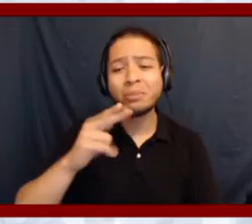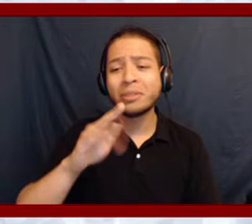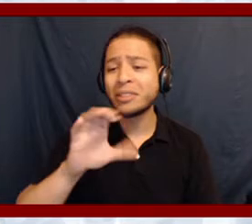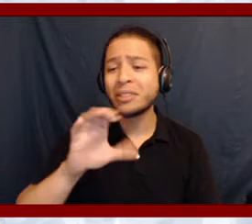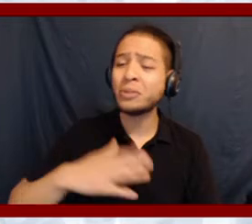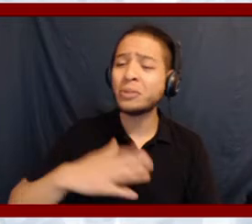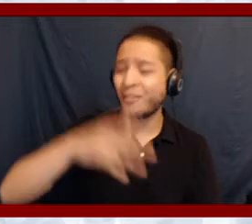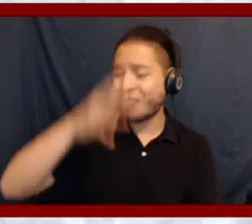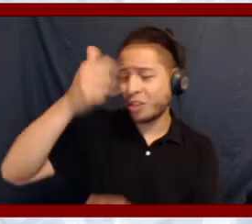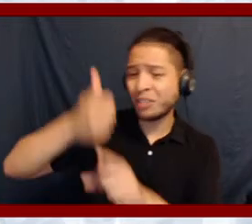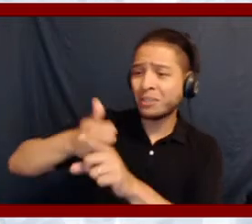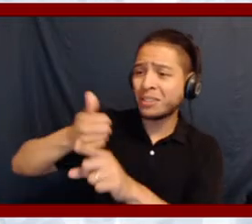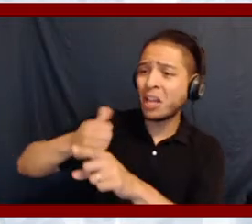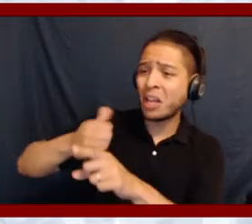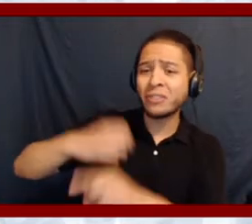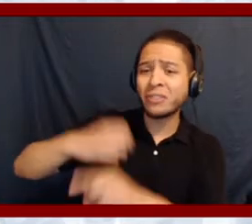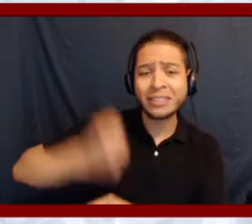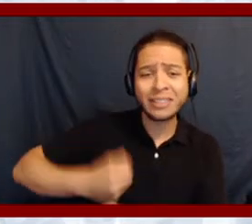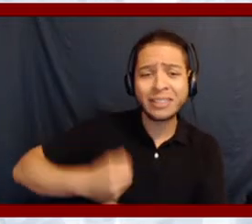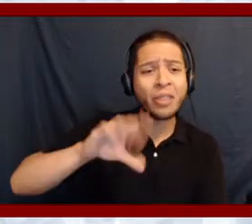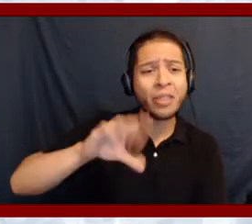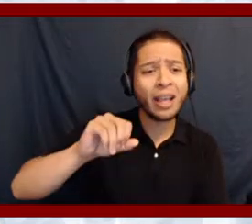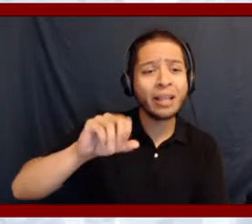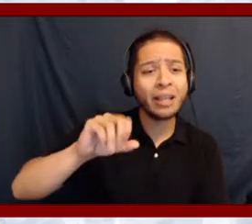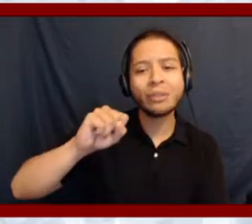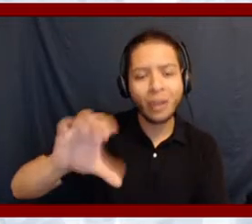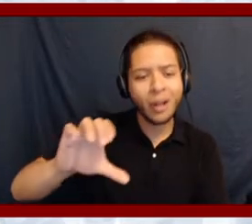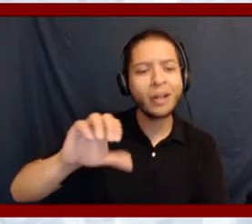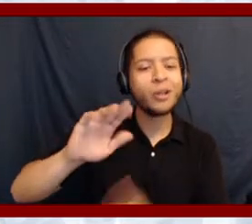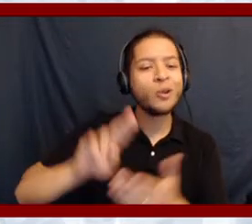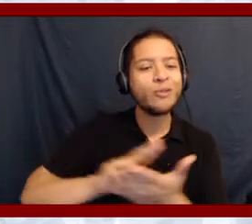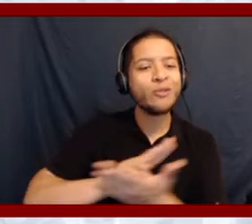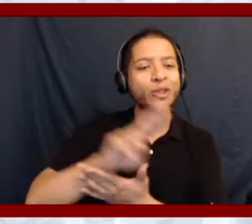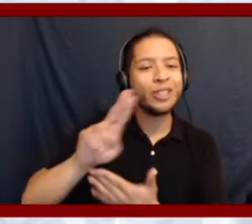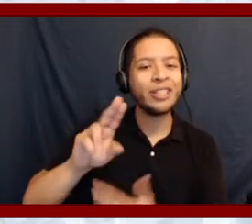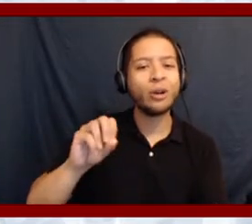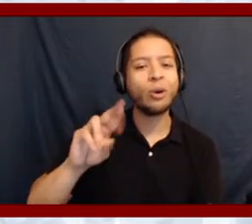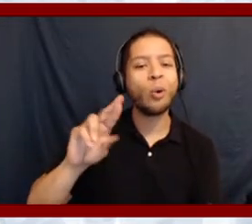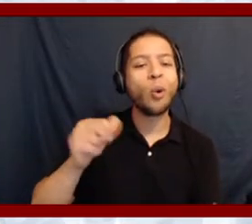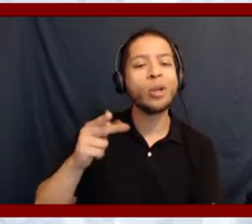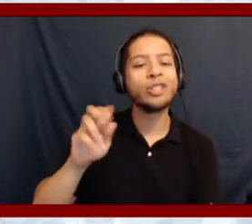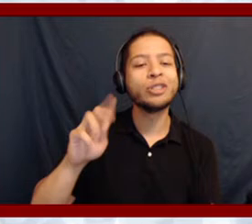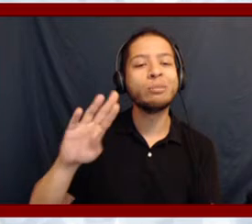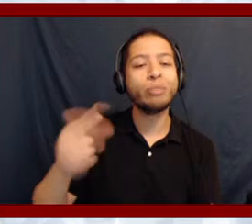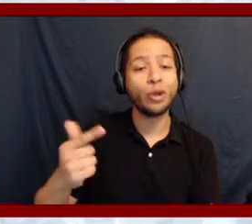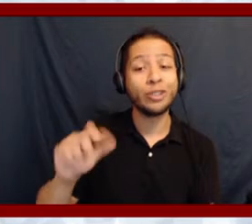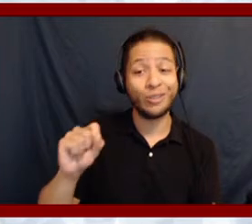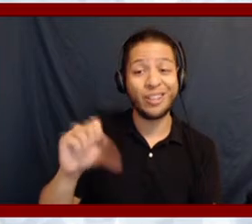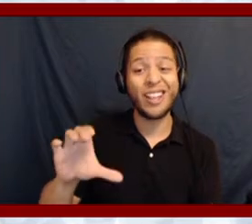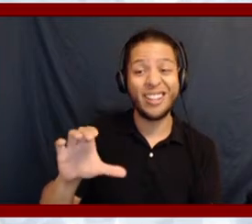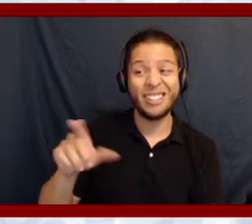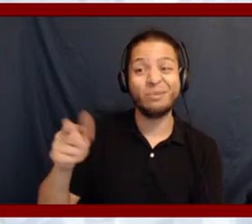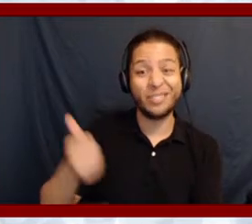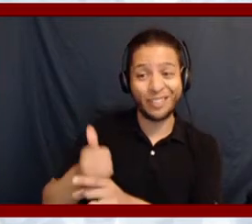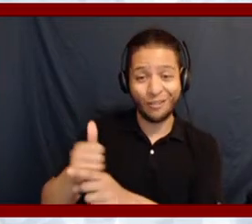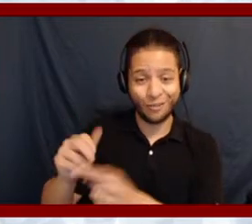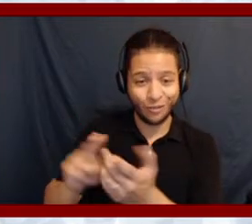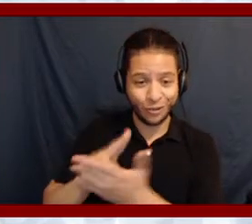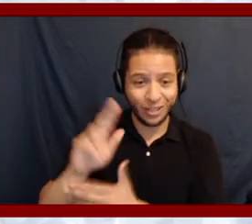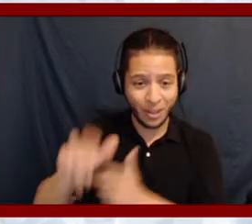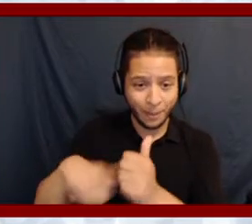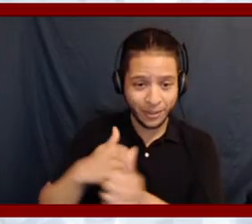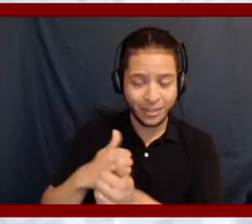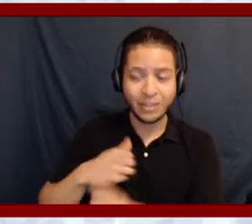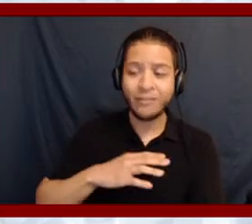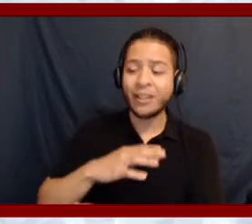State University in Orangeburg, South Carolina. And in the years following his graduation, South Carolina State became